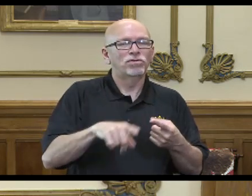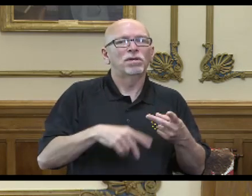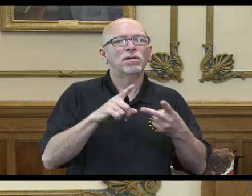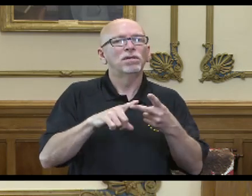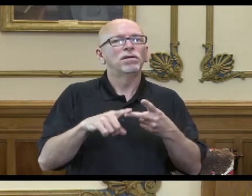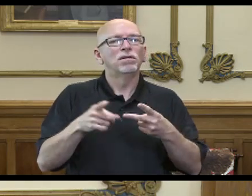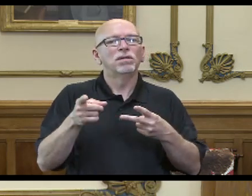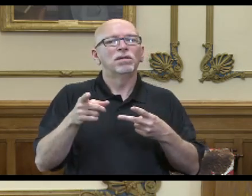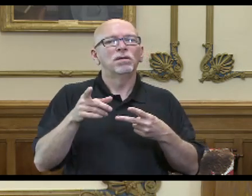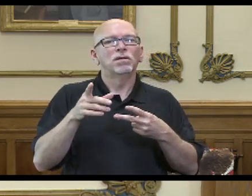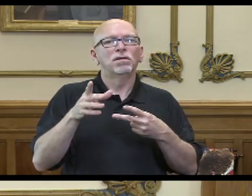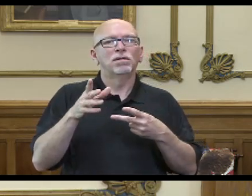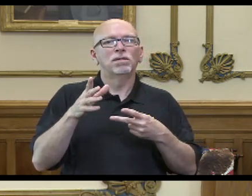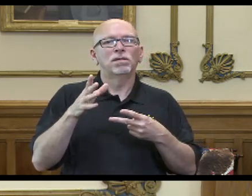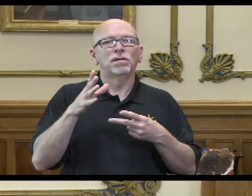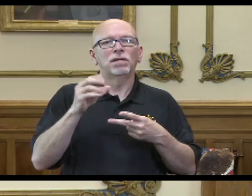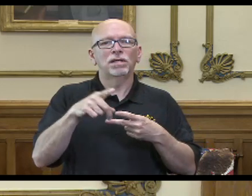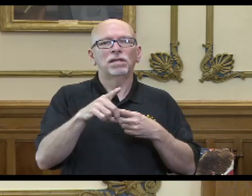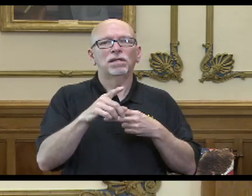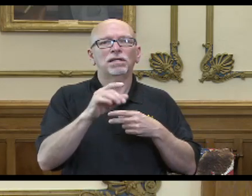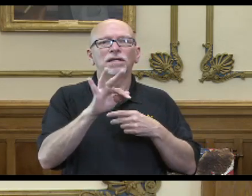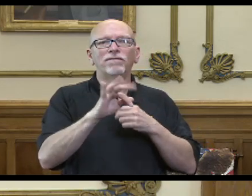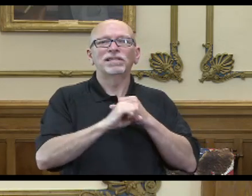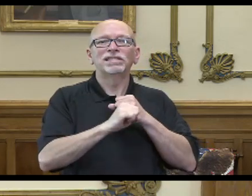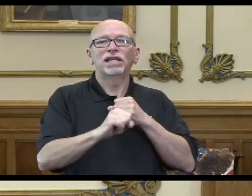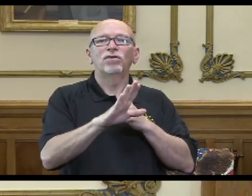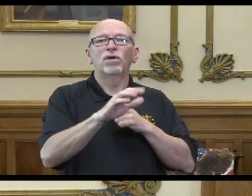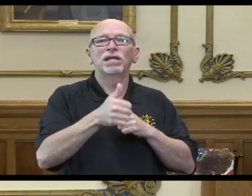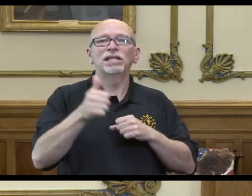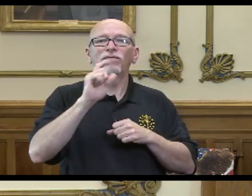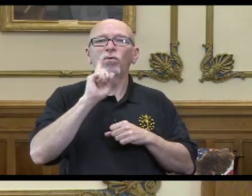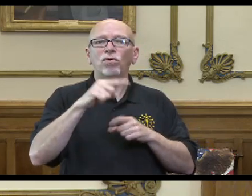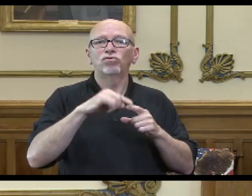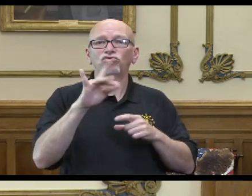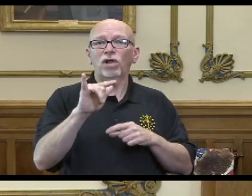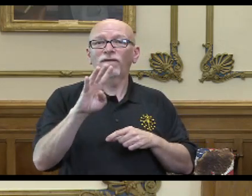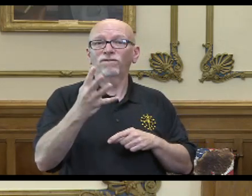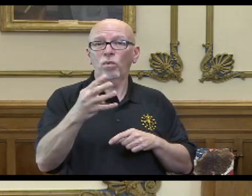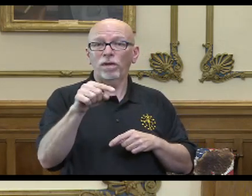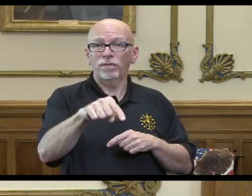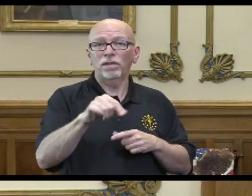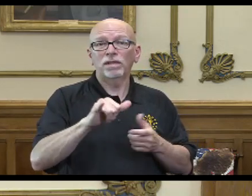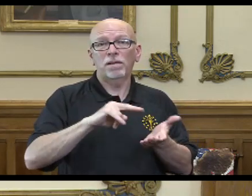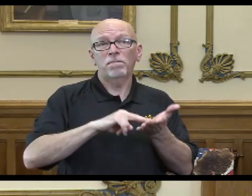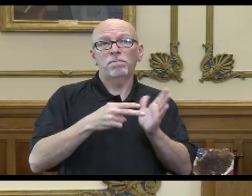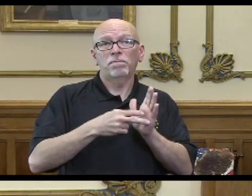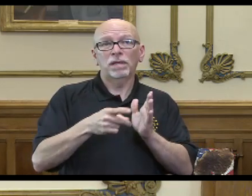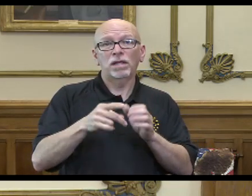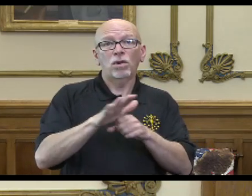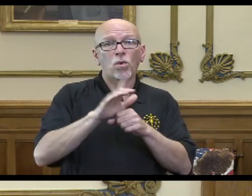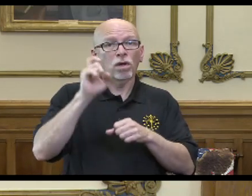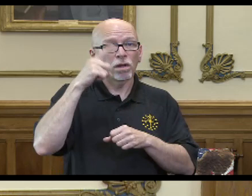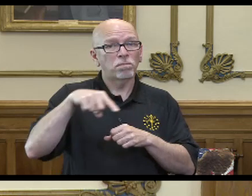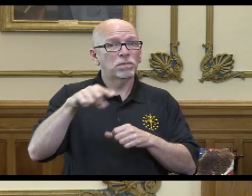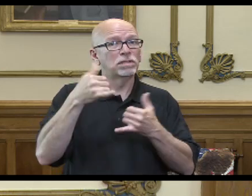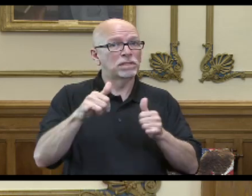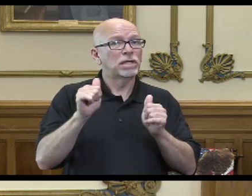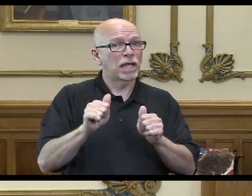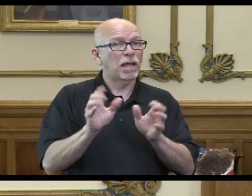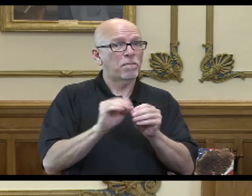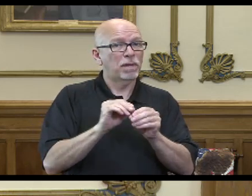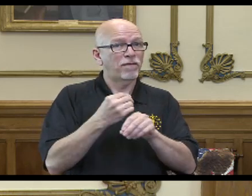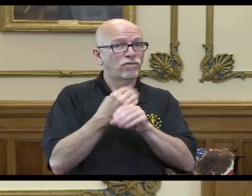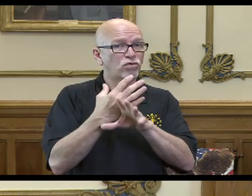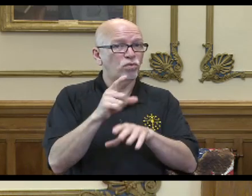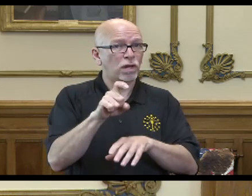number two, by expanding your executive order to July 4th, does that mean that local governments can still meet virtually?